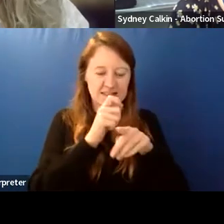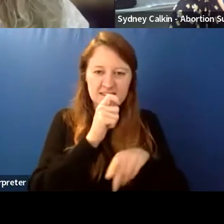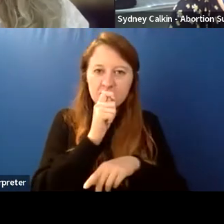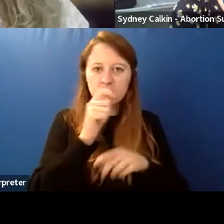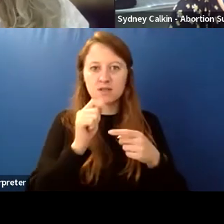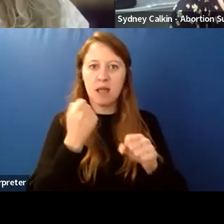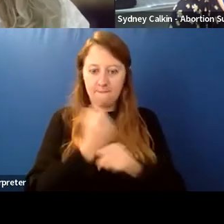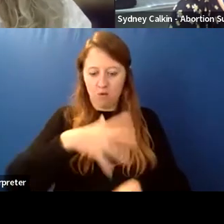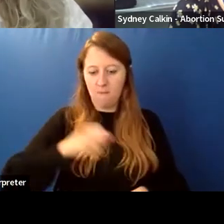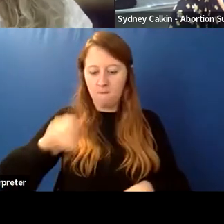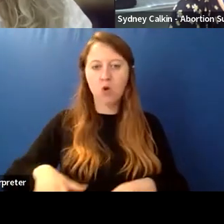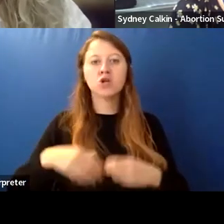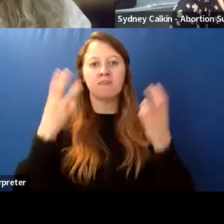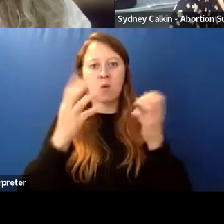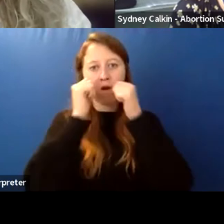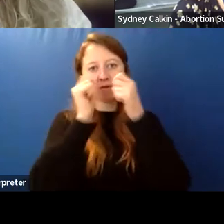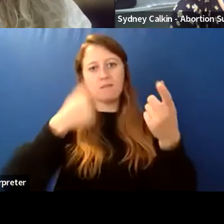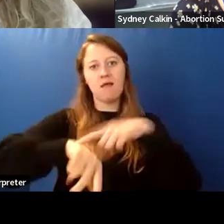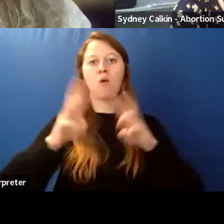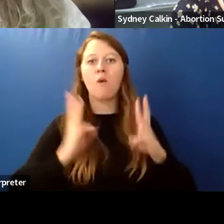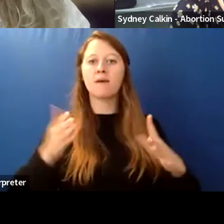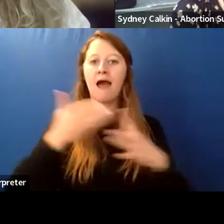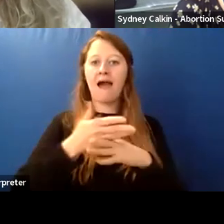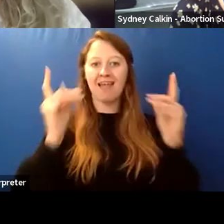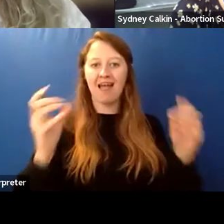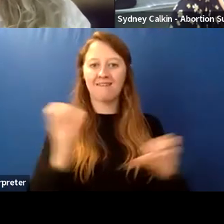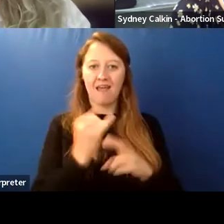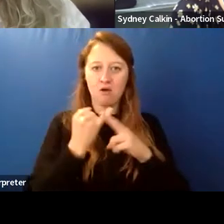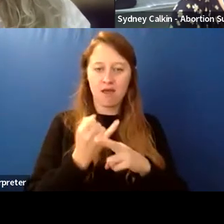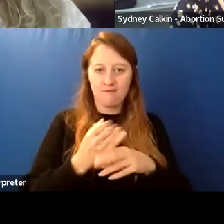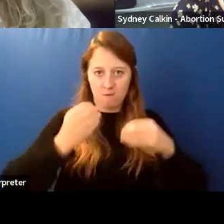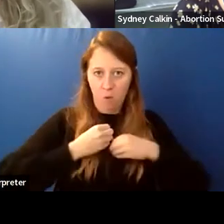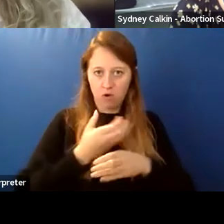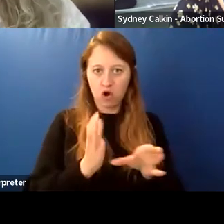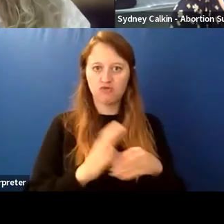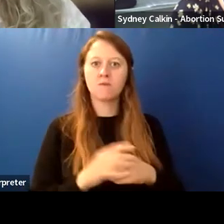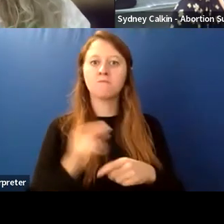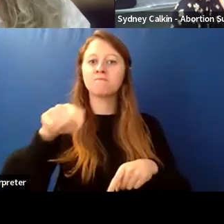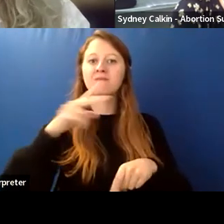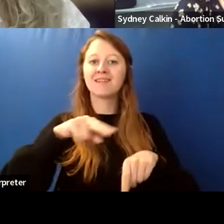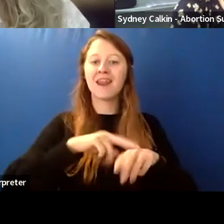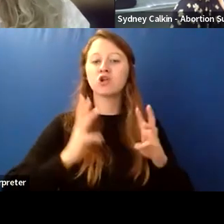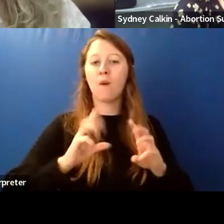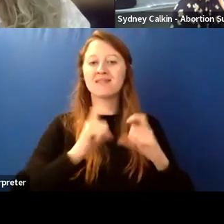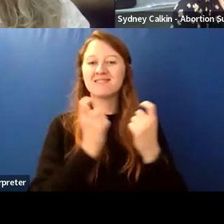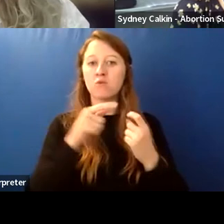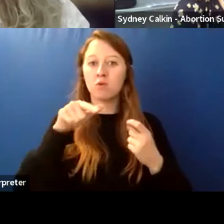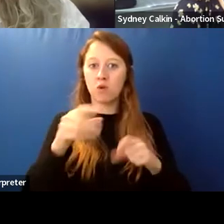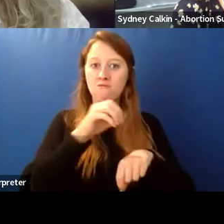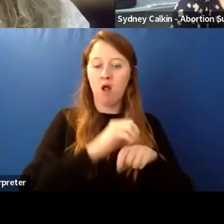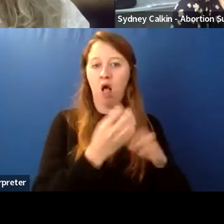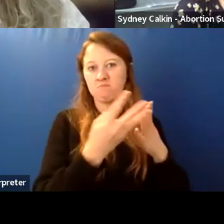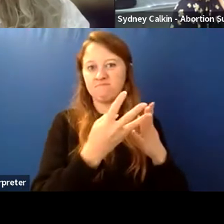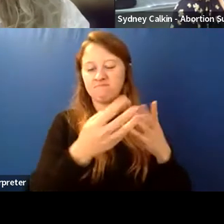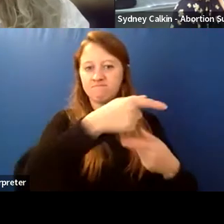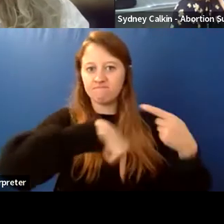in their own country. The National Women's Council is the chair of the Abortion Working Group, which is a group of over 20 civil society